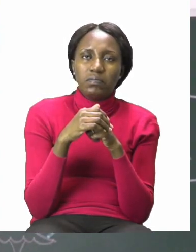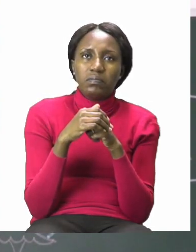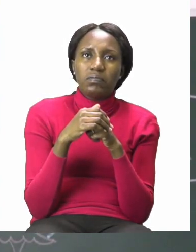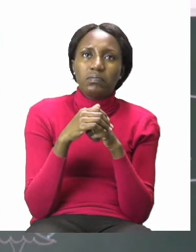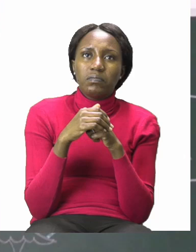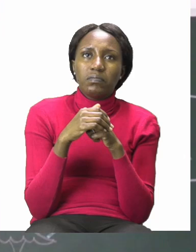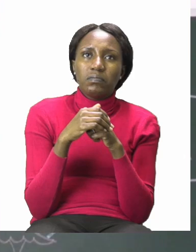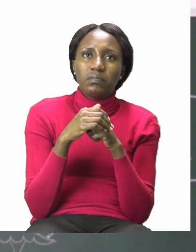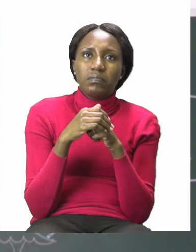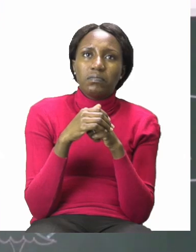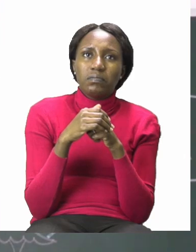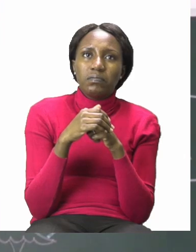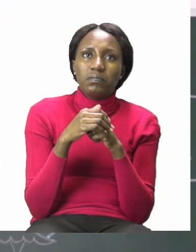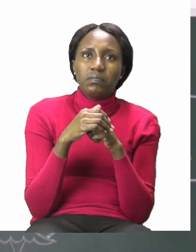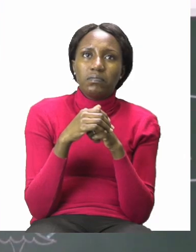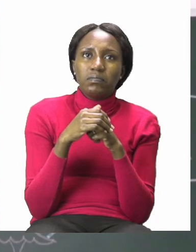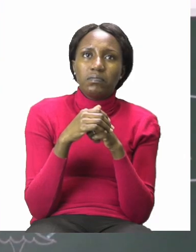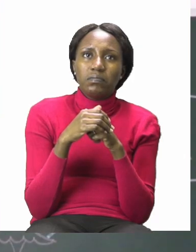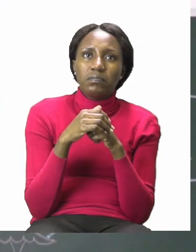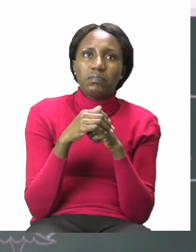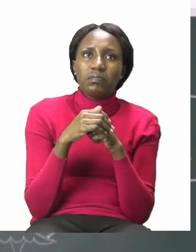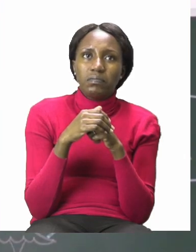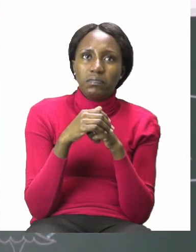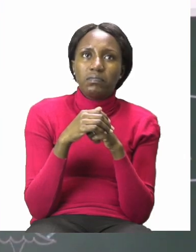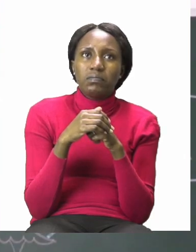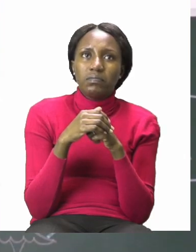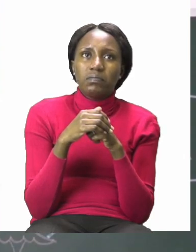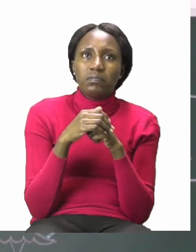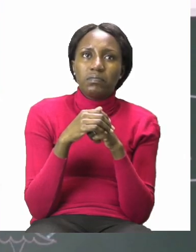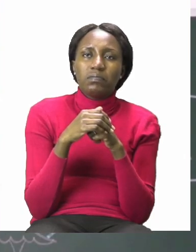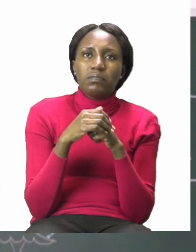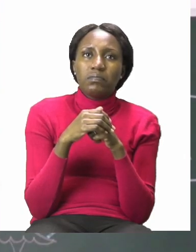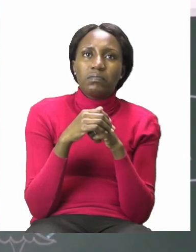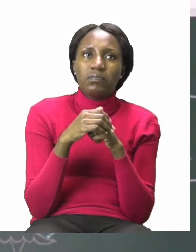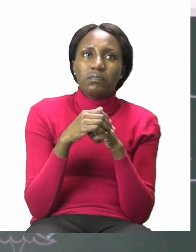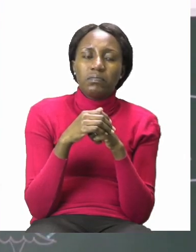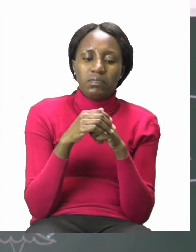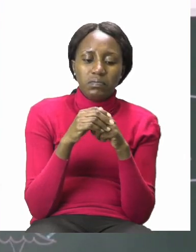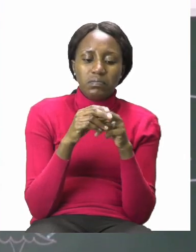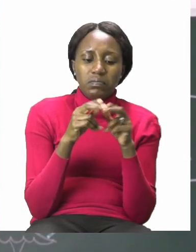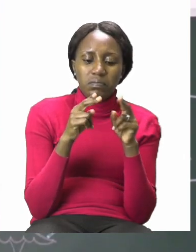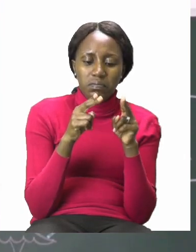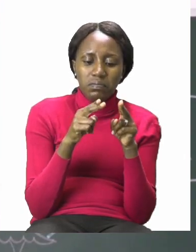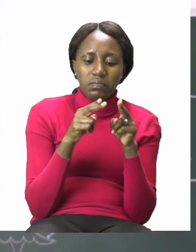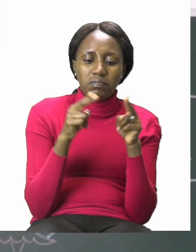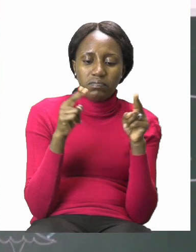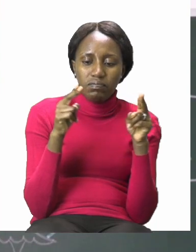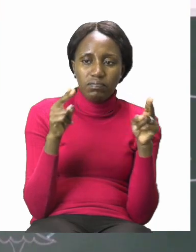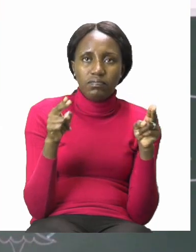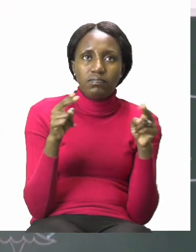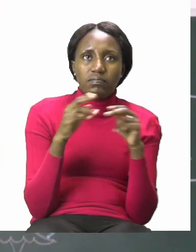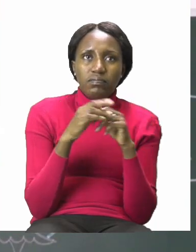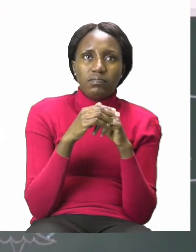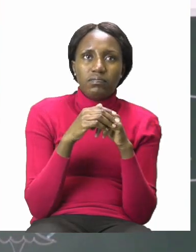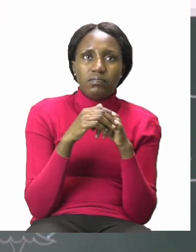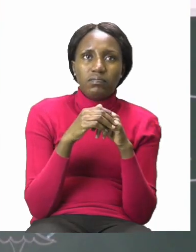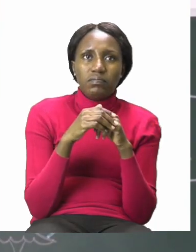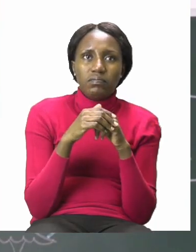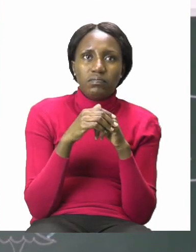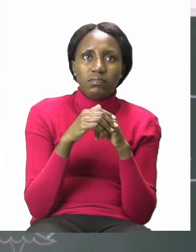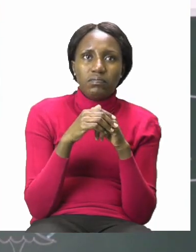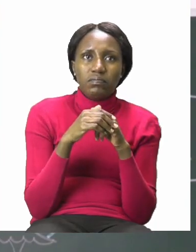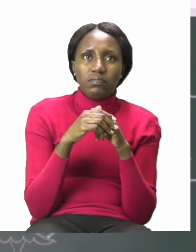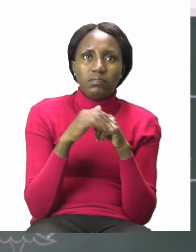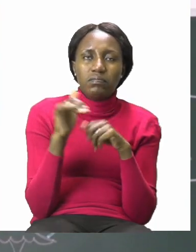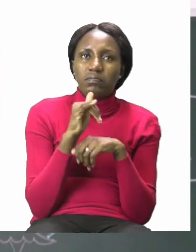So now I've arranged two tables from the shortest to the longest. I now need to decide which